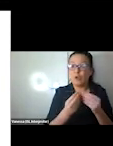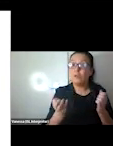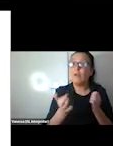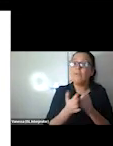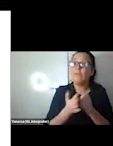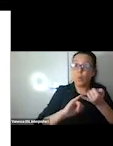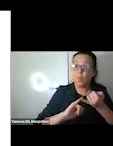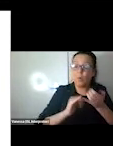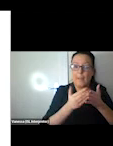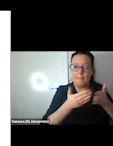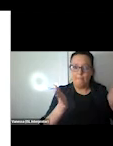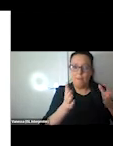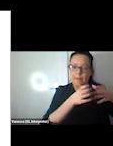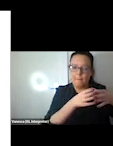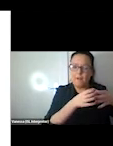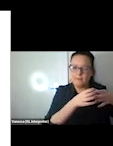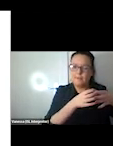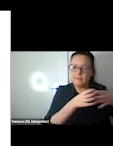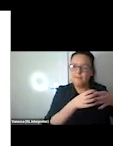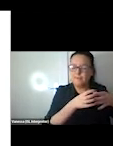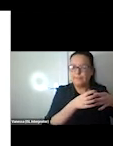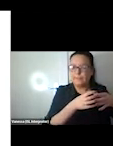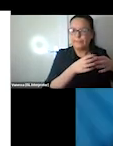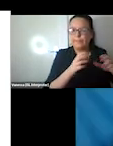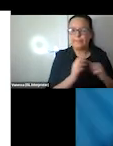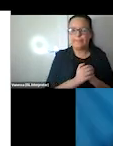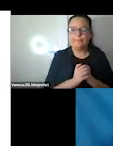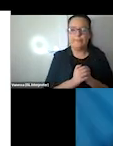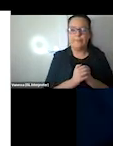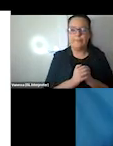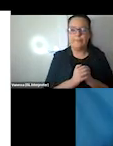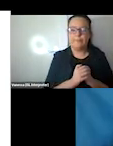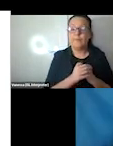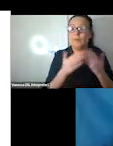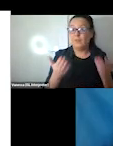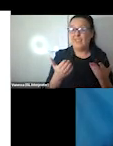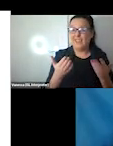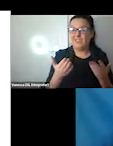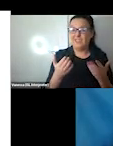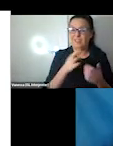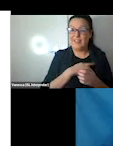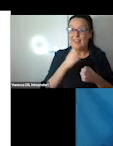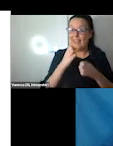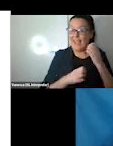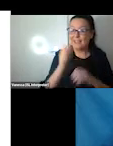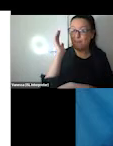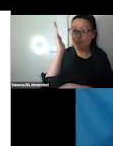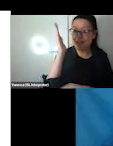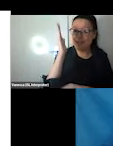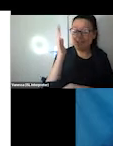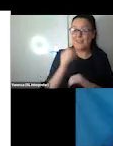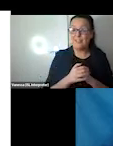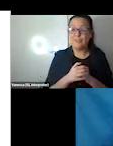many areas that are not covered in our building regulations. So that brings me to the end of my presentation, which was a high-level look at